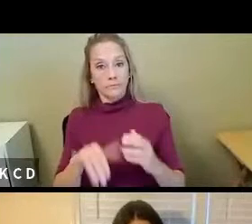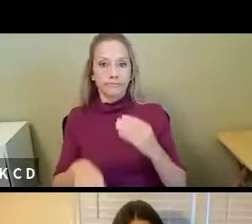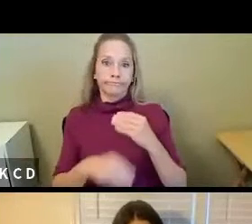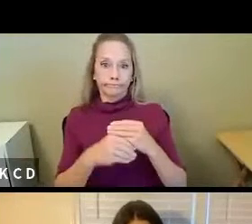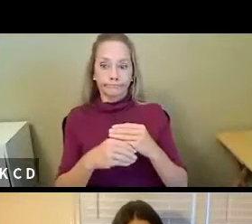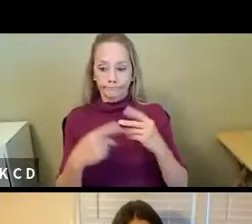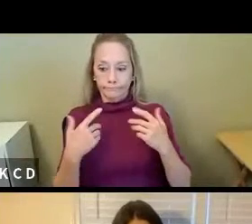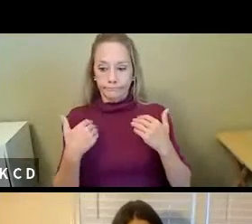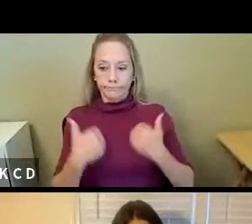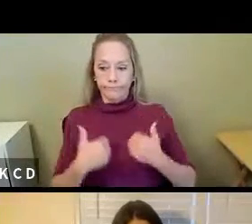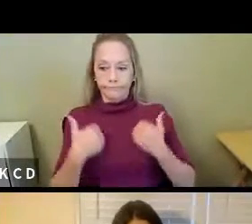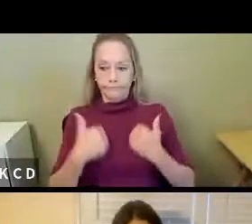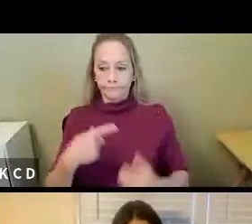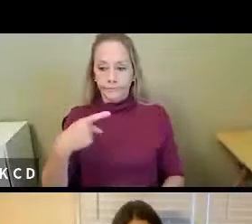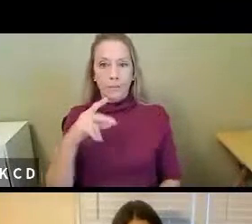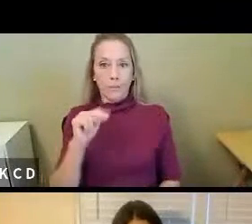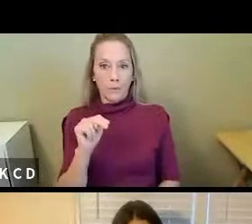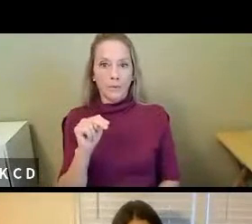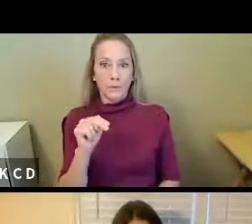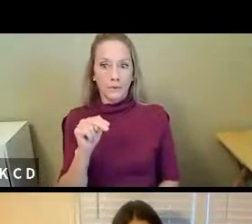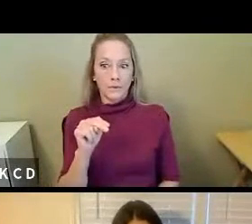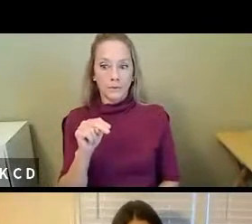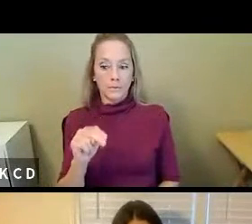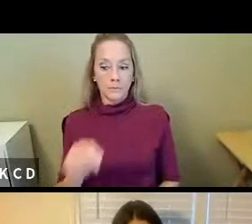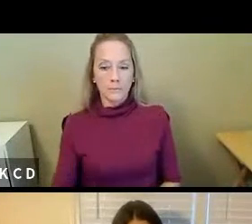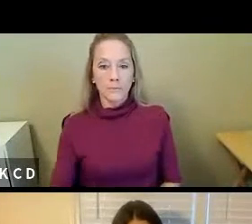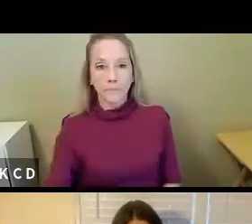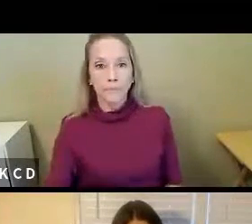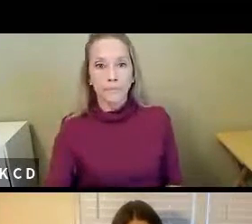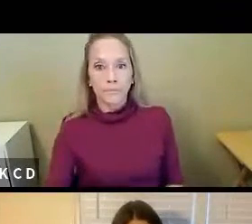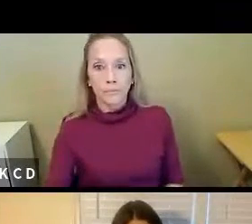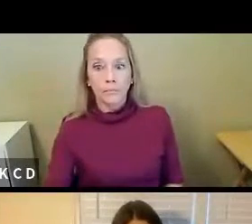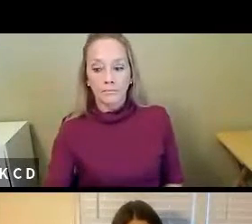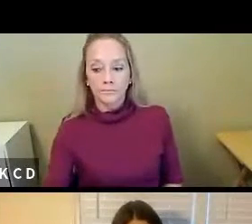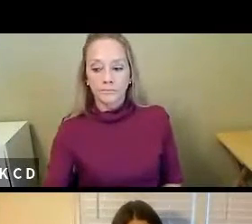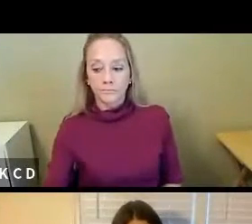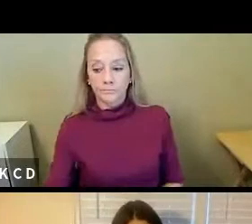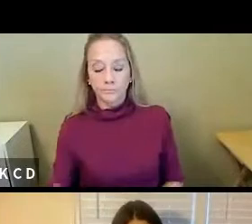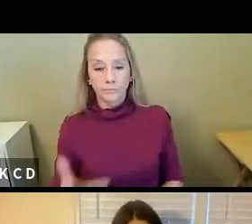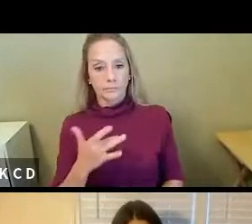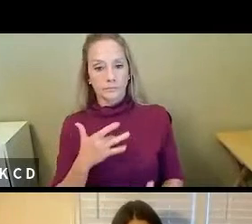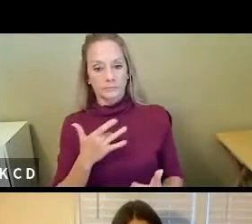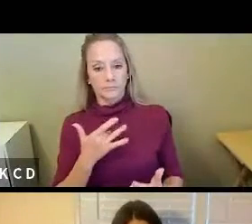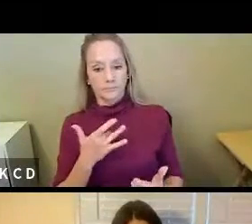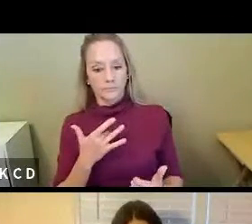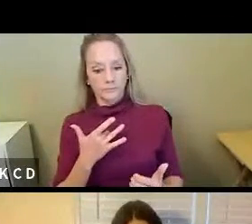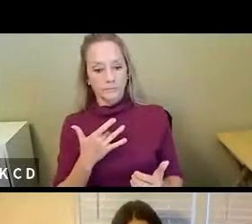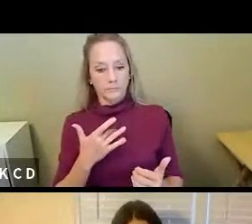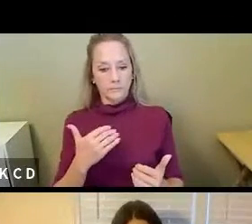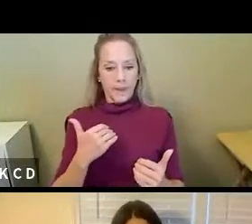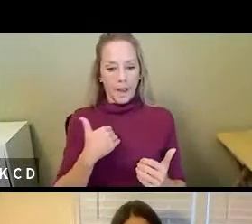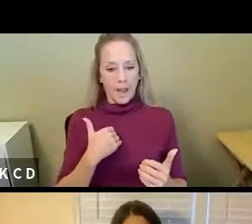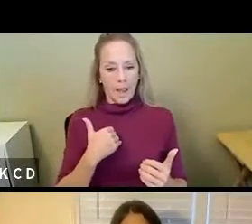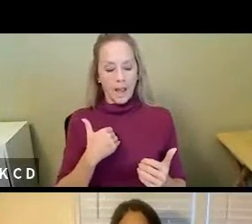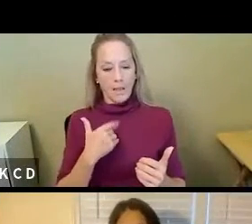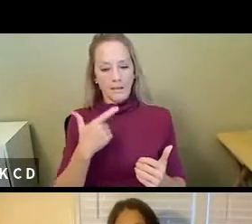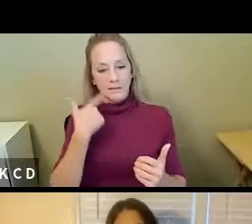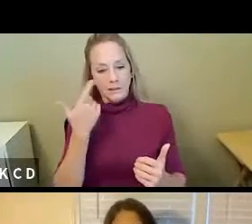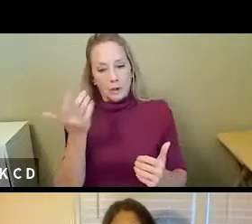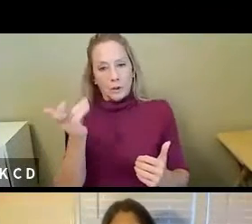they had X-ray or CT findings of pneumonia that was felt to be, it has a certain appearance related